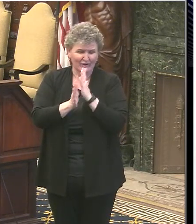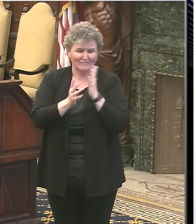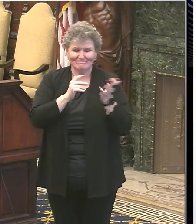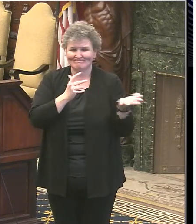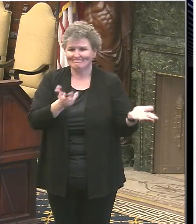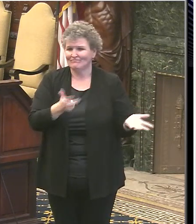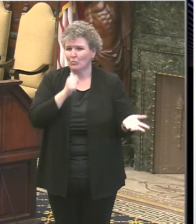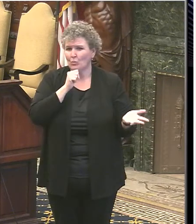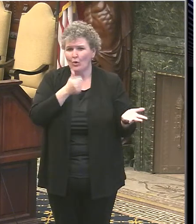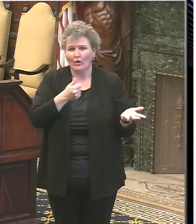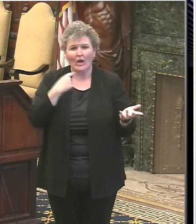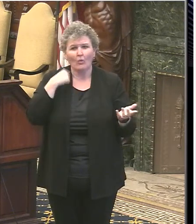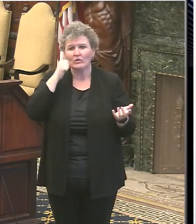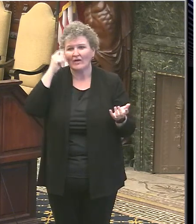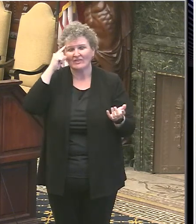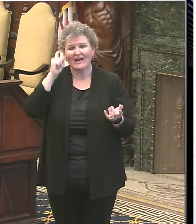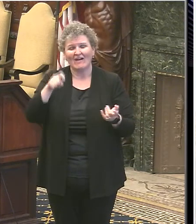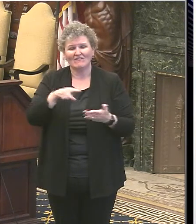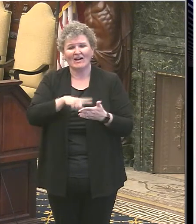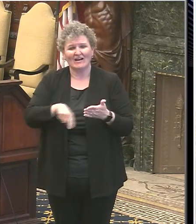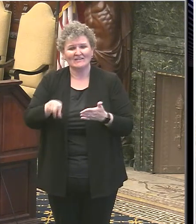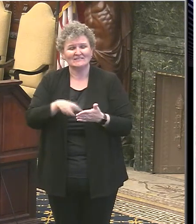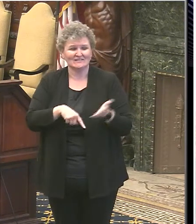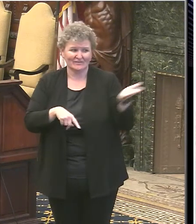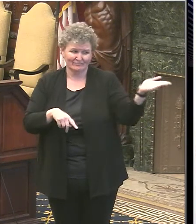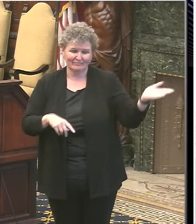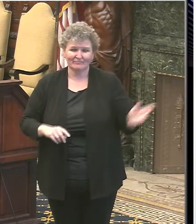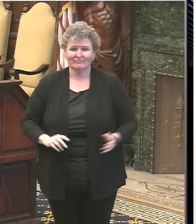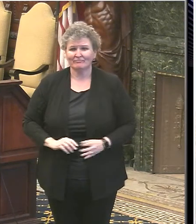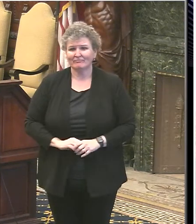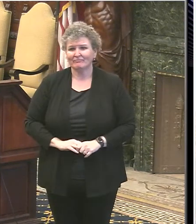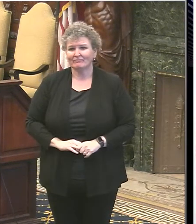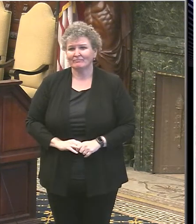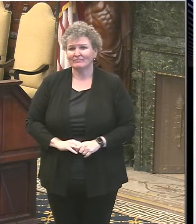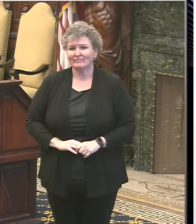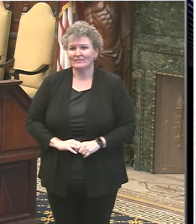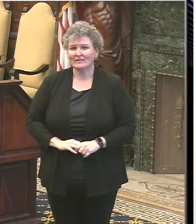outdoors. Okay. A lot of other things are canceled, but